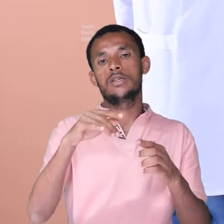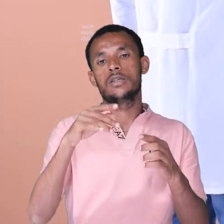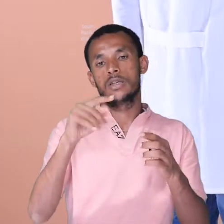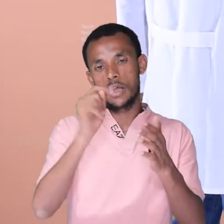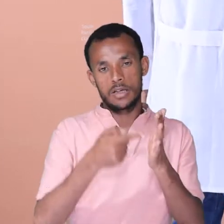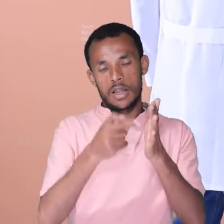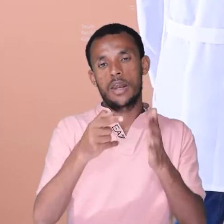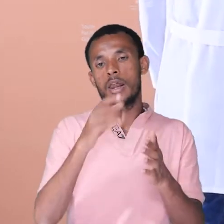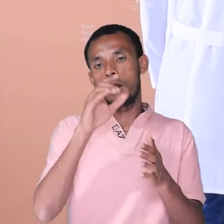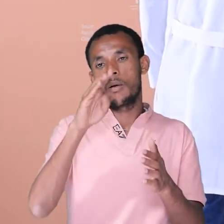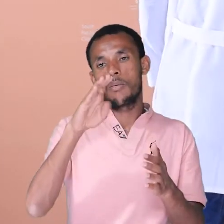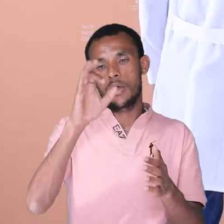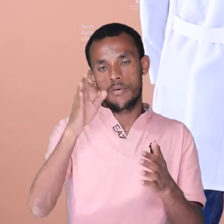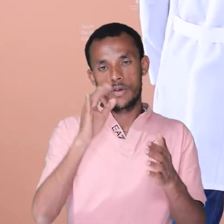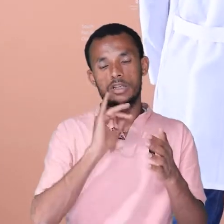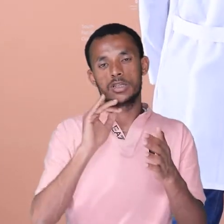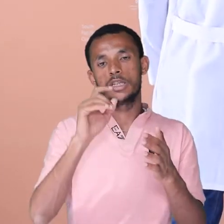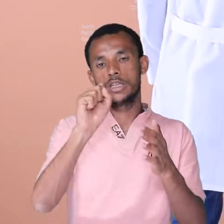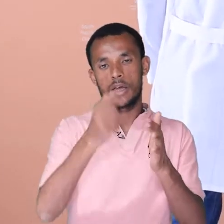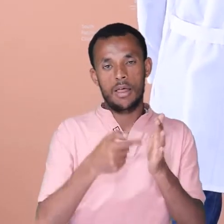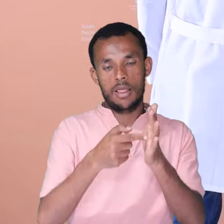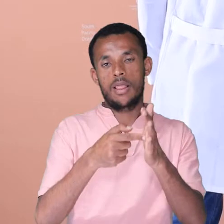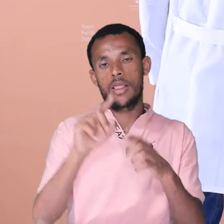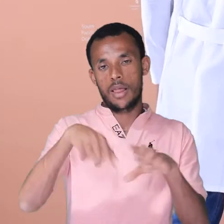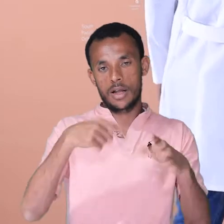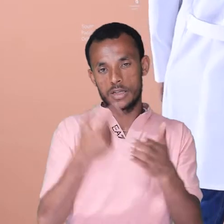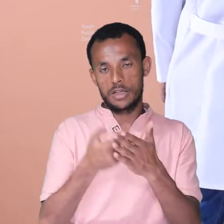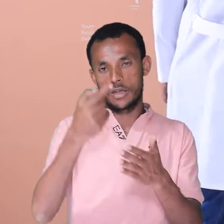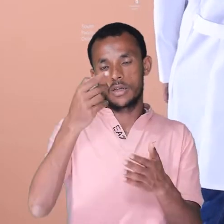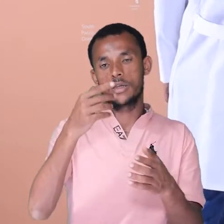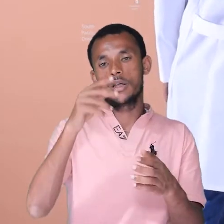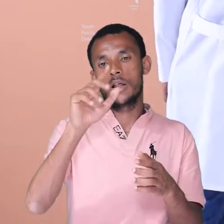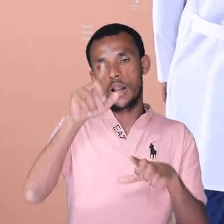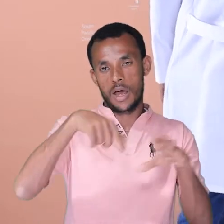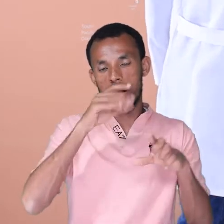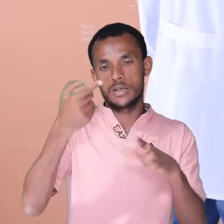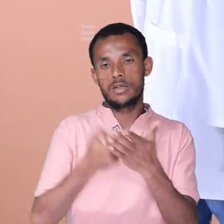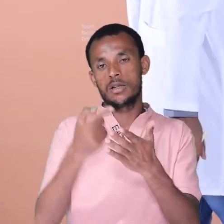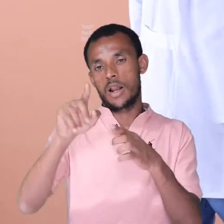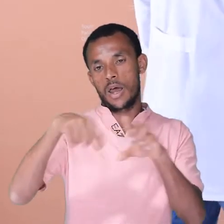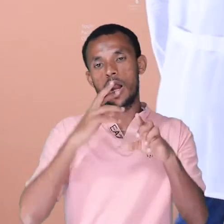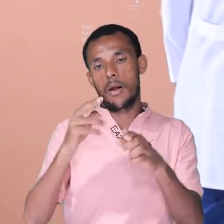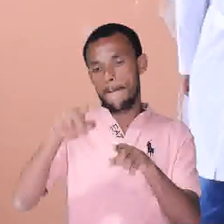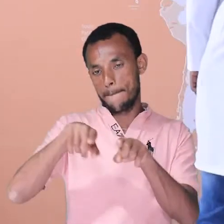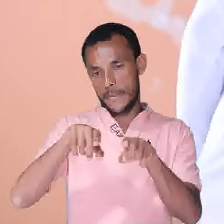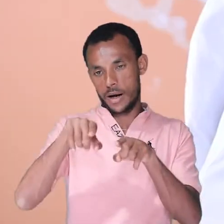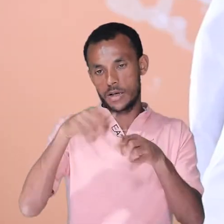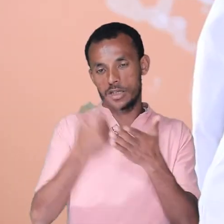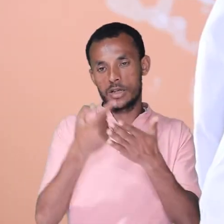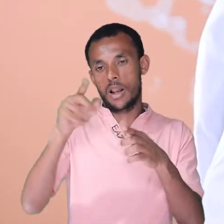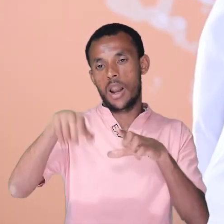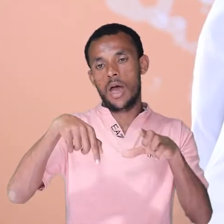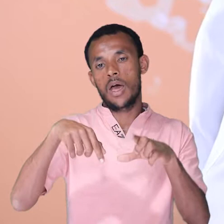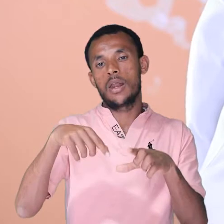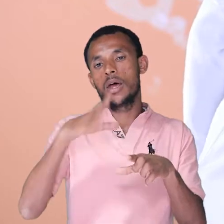line. These two parallel lines, this line and this line are parallel, this line and this line are parallel, this line